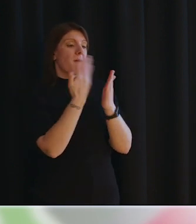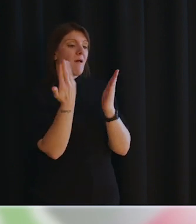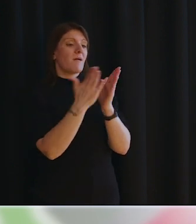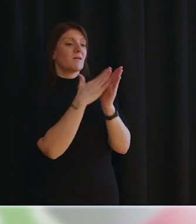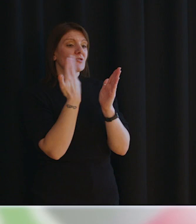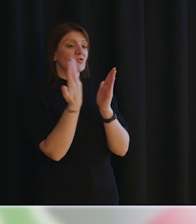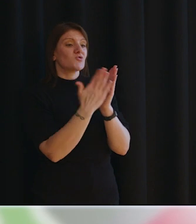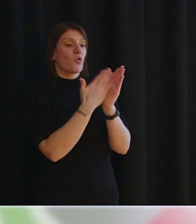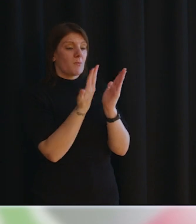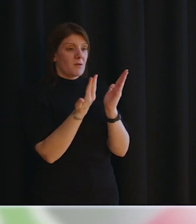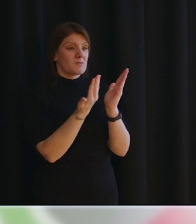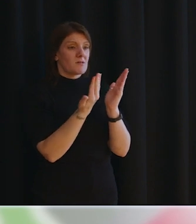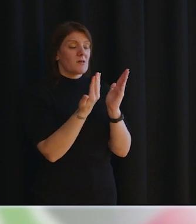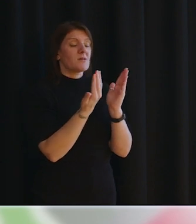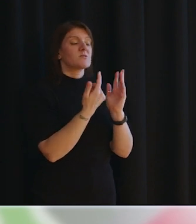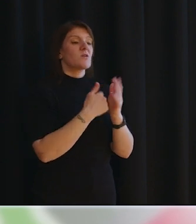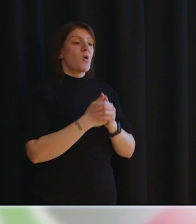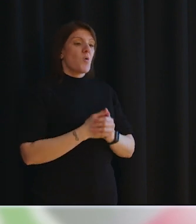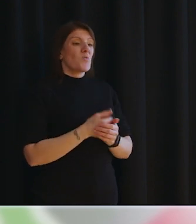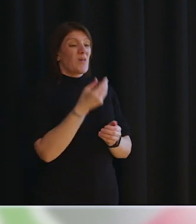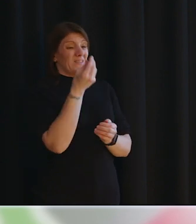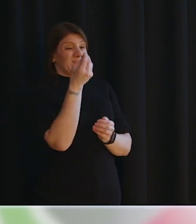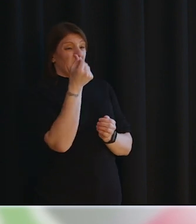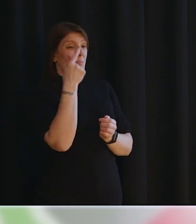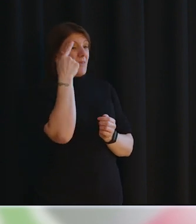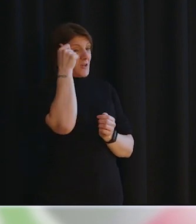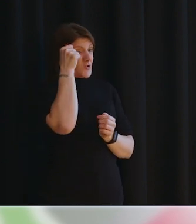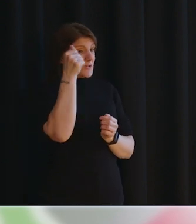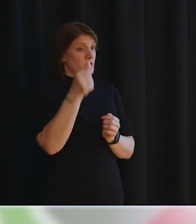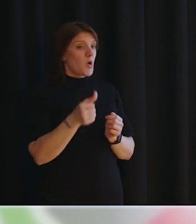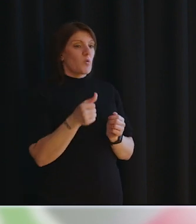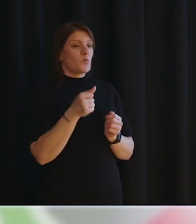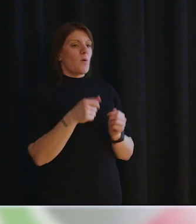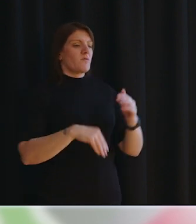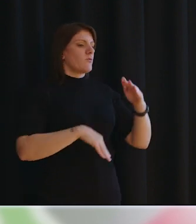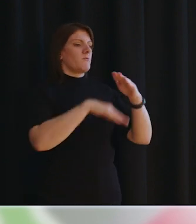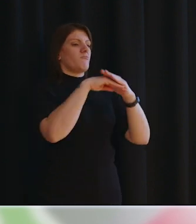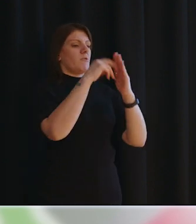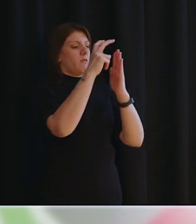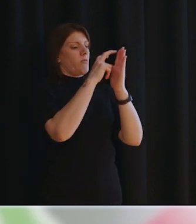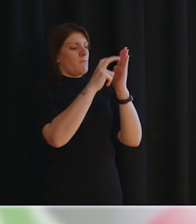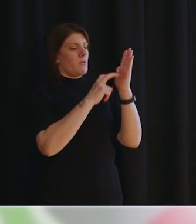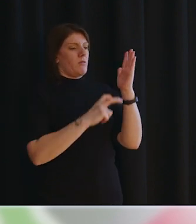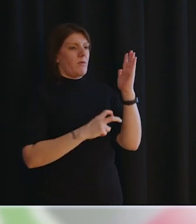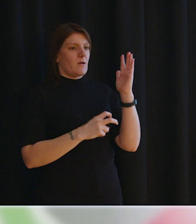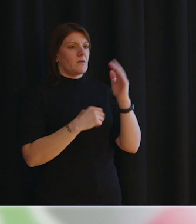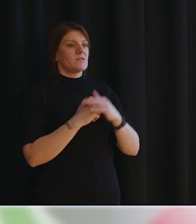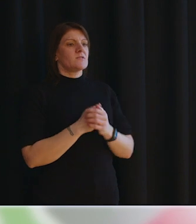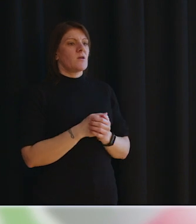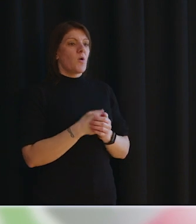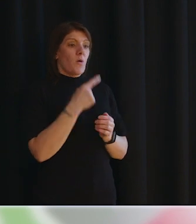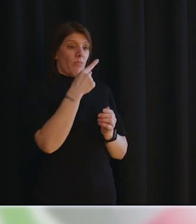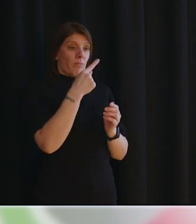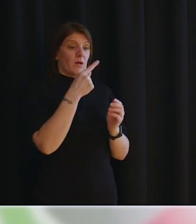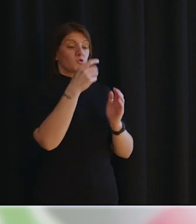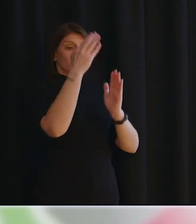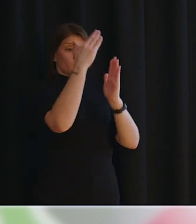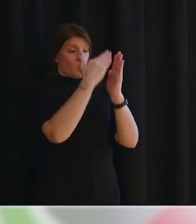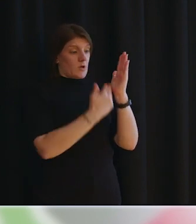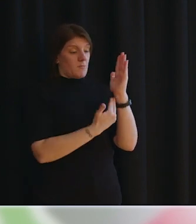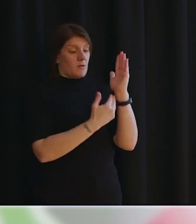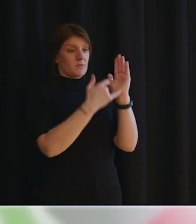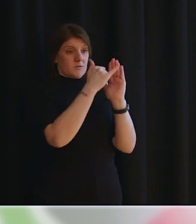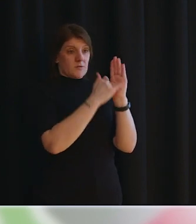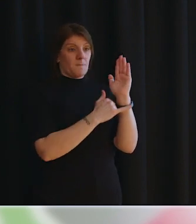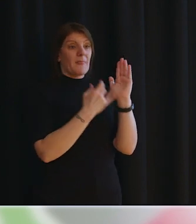the bits that you need to know and you don't have to read the entire thing because it is onerous. So within that document it says that